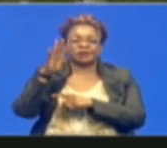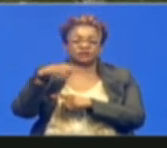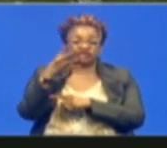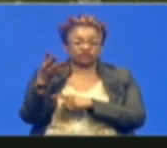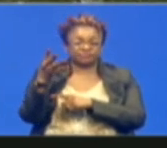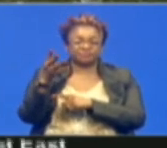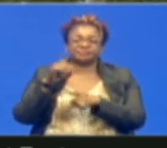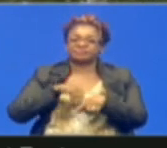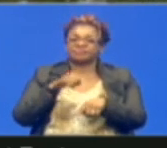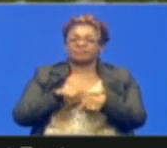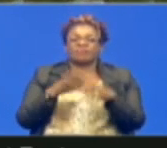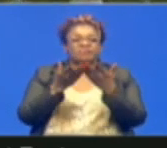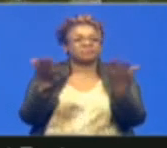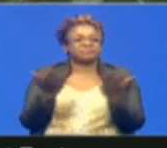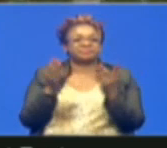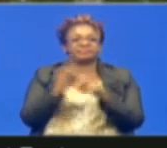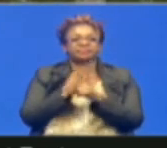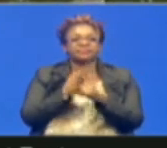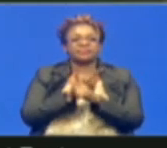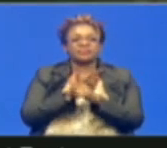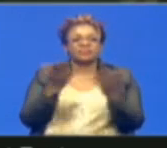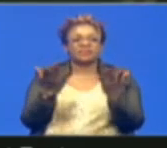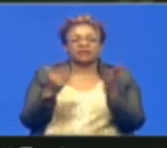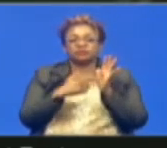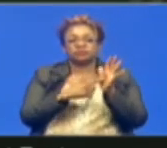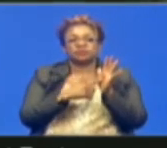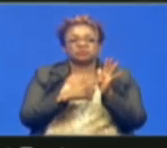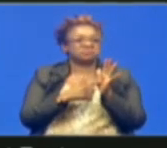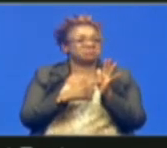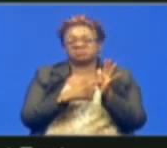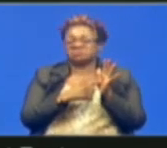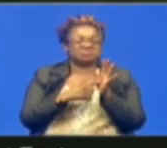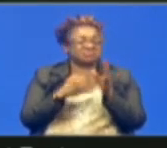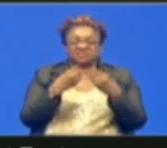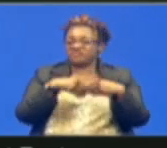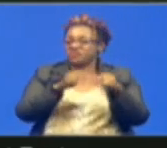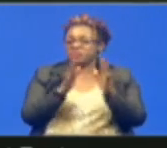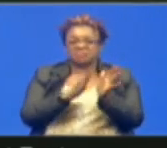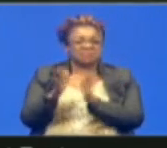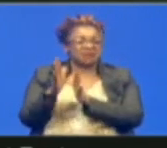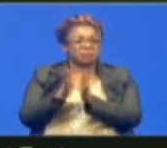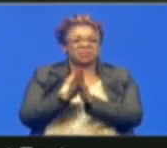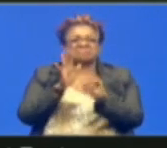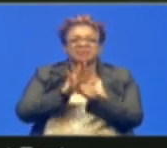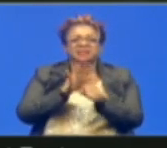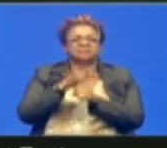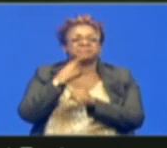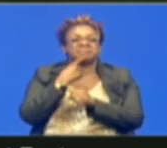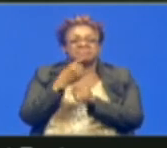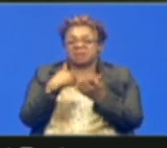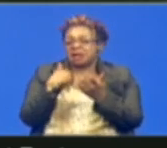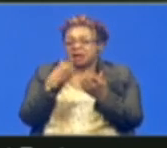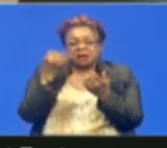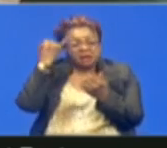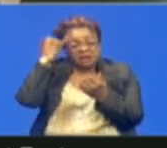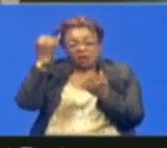After a spot check in various streets around the capital, it appears it is not going according to plan, with many claiming they had no idea of the